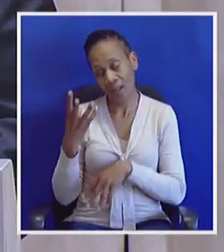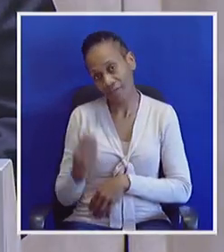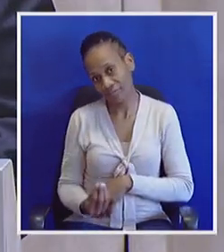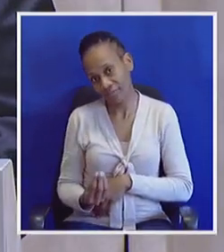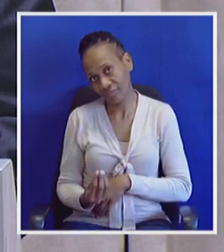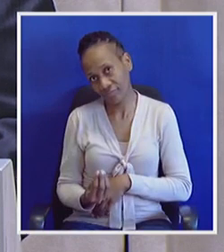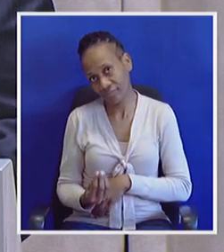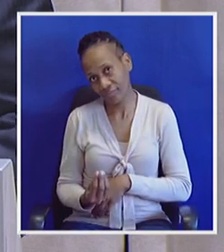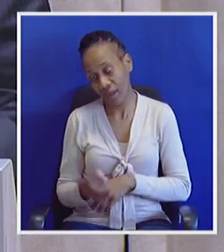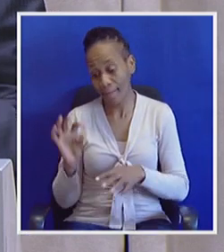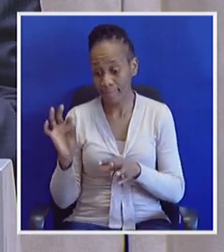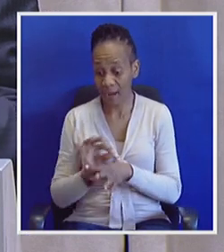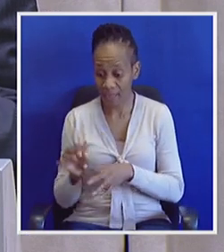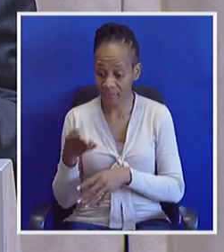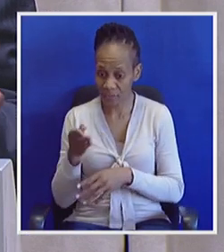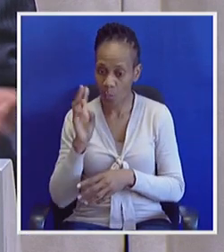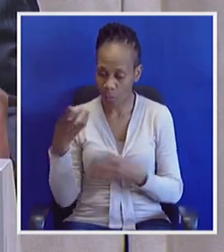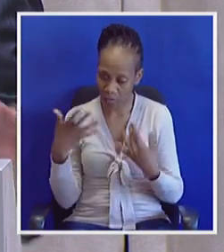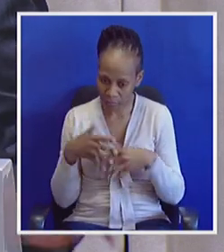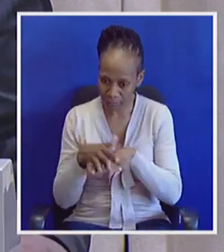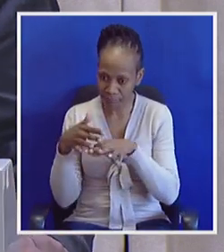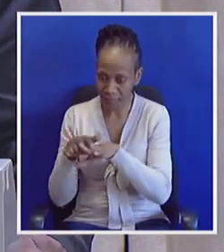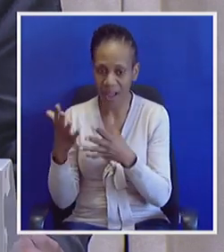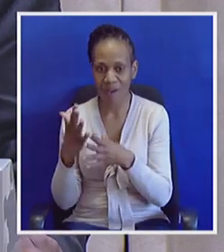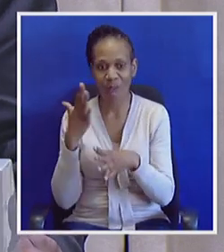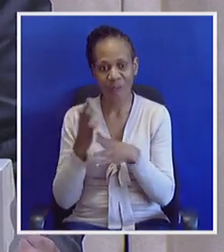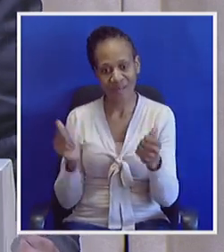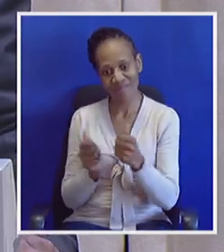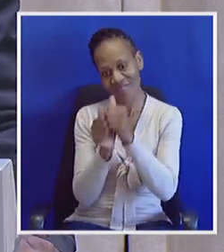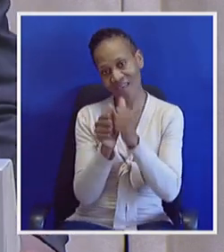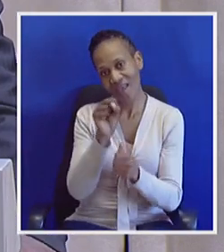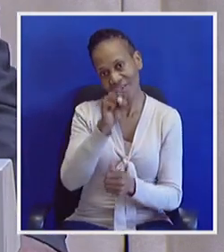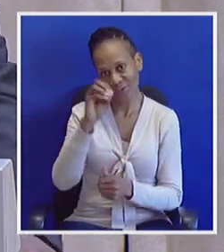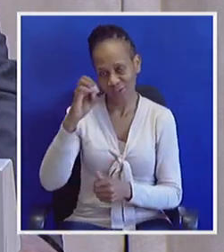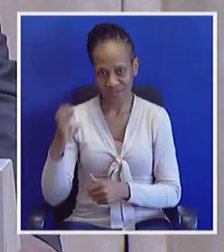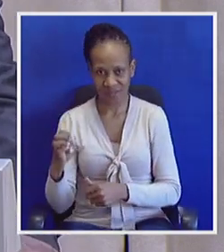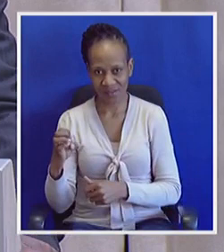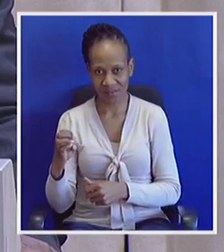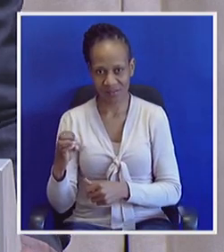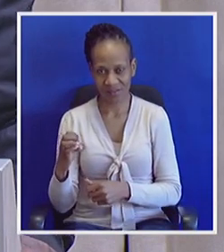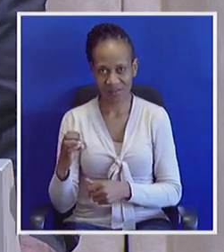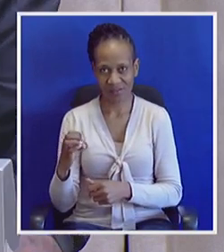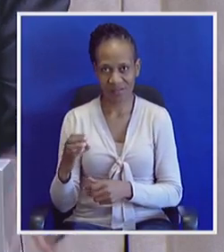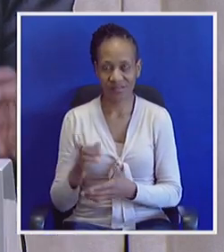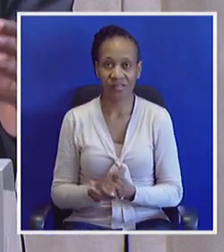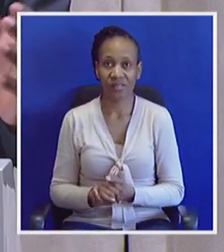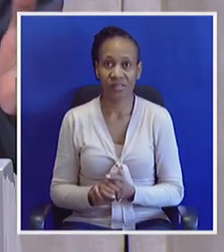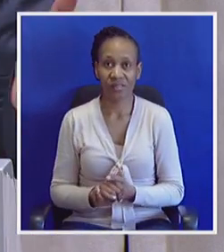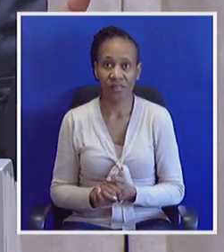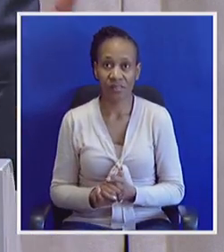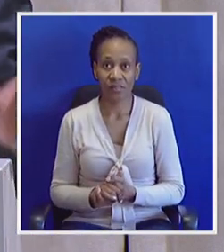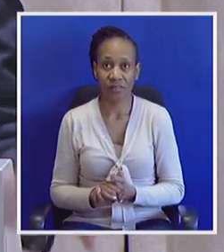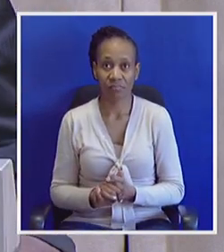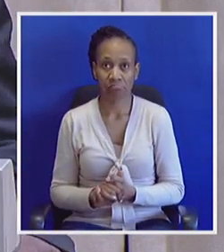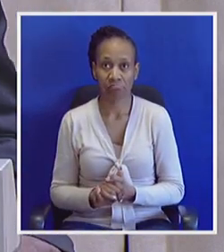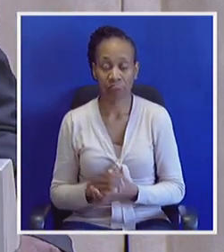plans that we're seeking to execute through our state-owned enterprises, and it is precisely why I was talking about